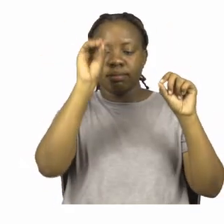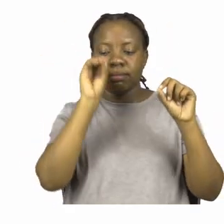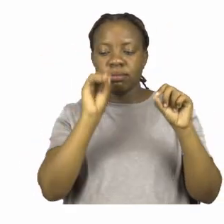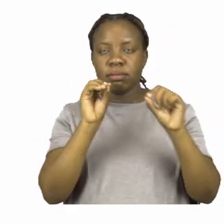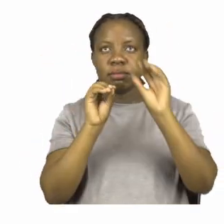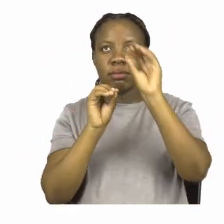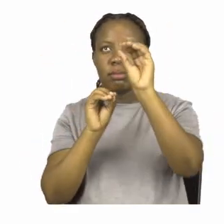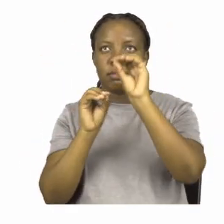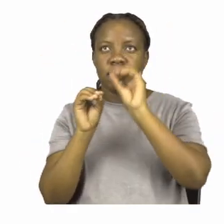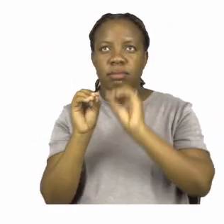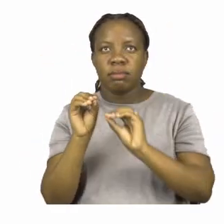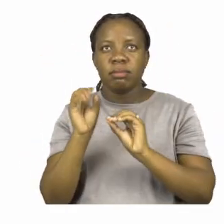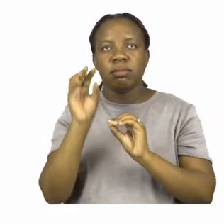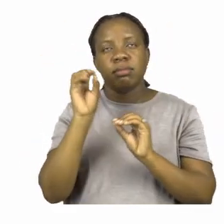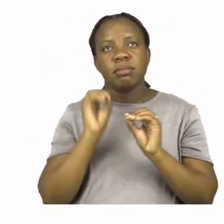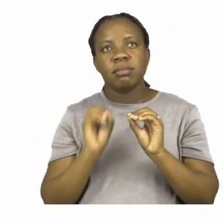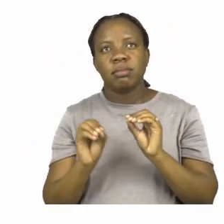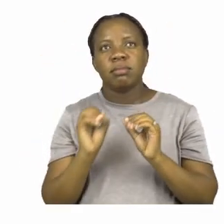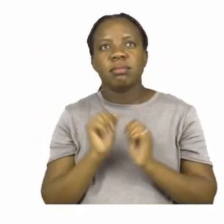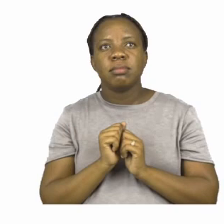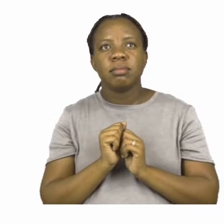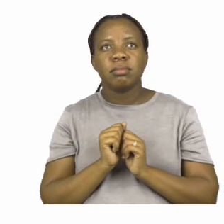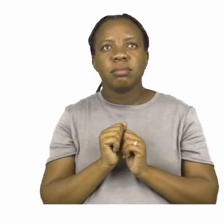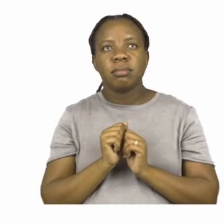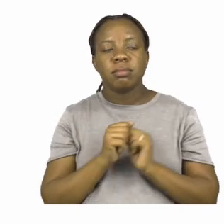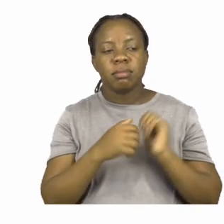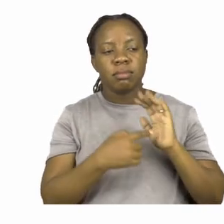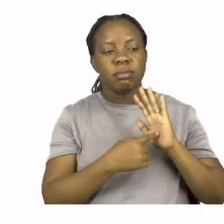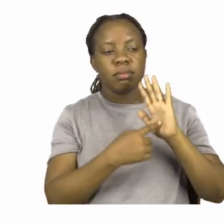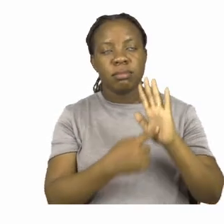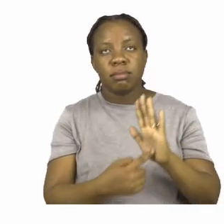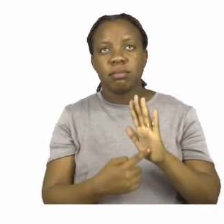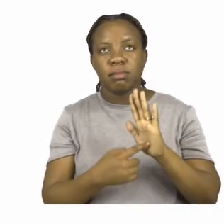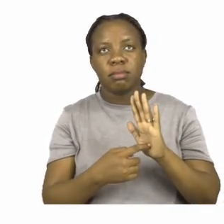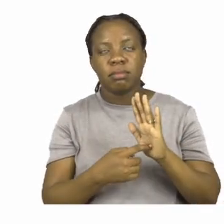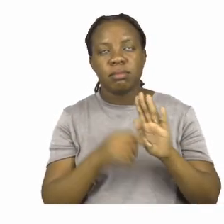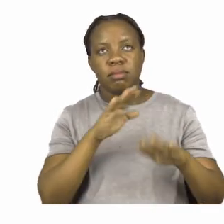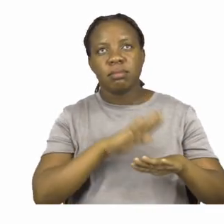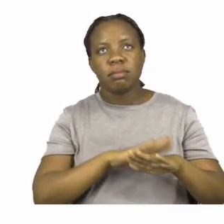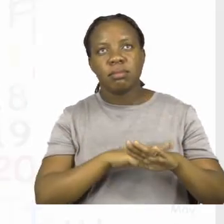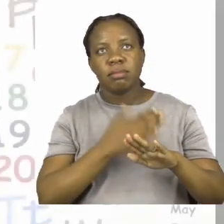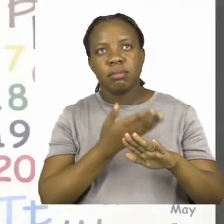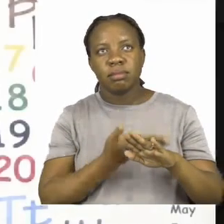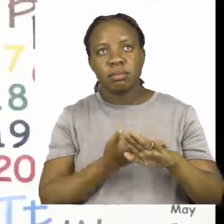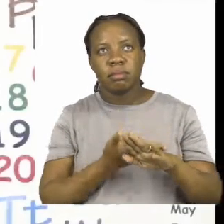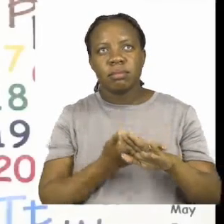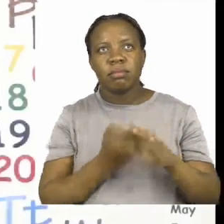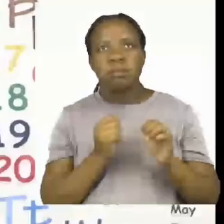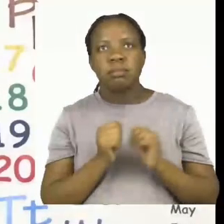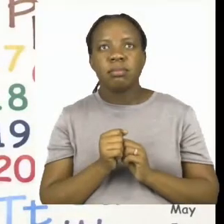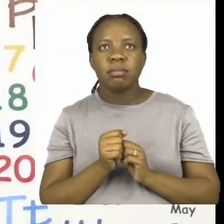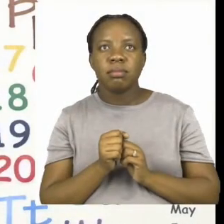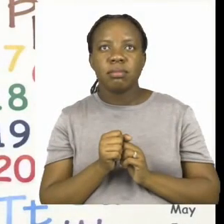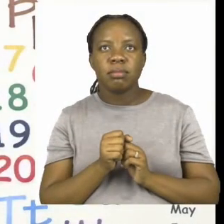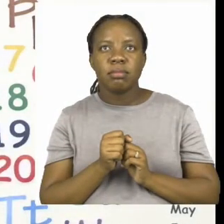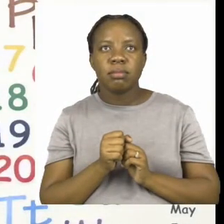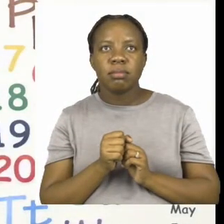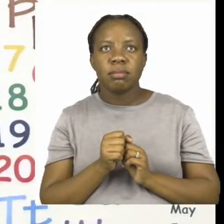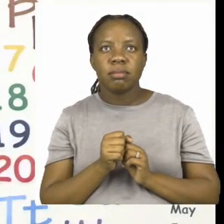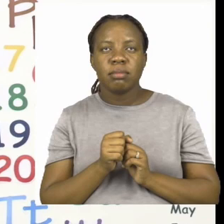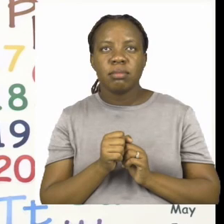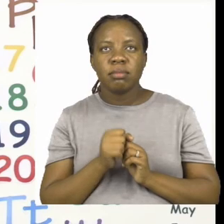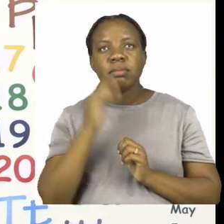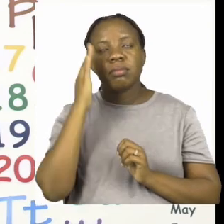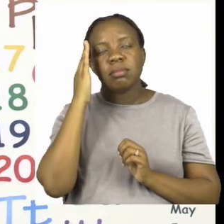sentences. Now I wrote one sentence on the board for you so that you can see how you need to use all the